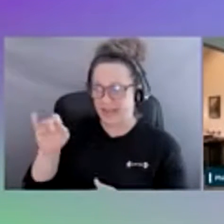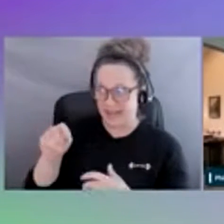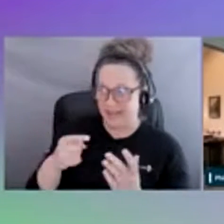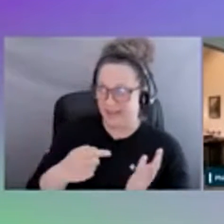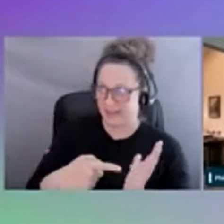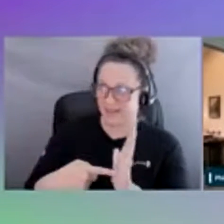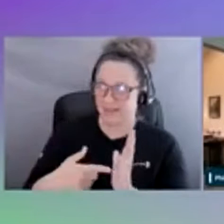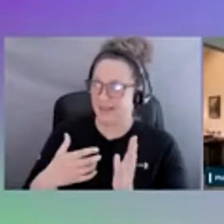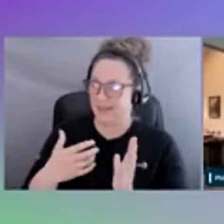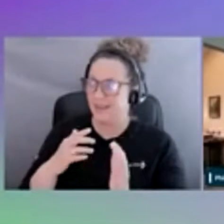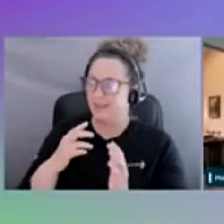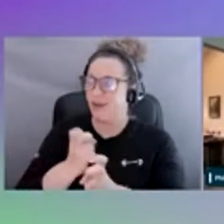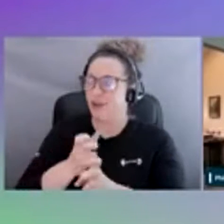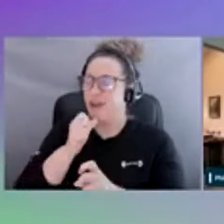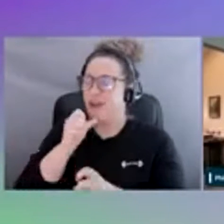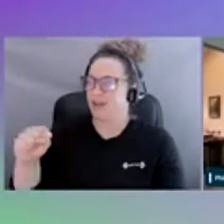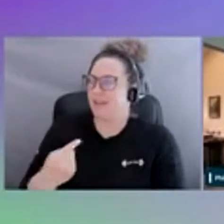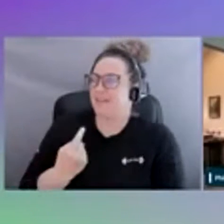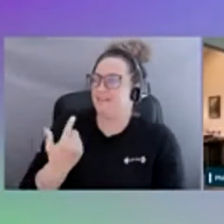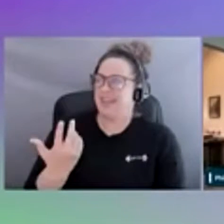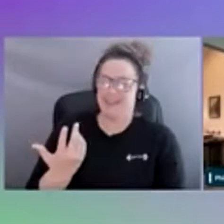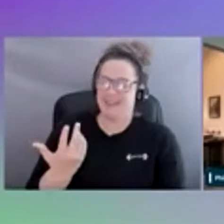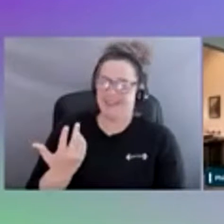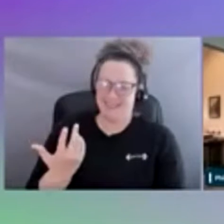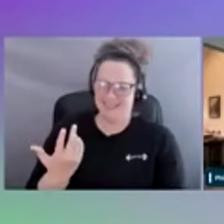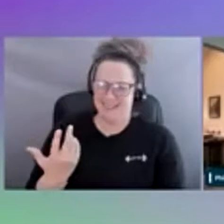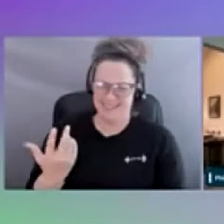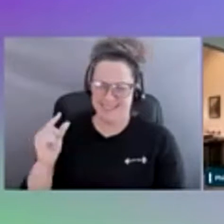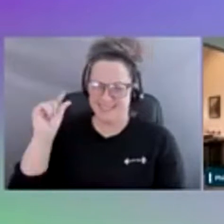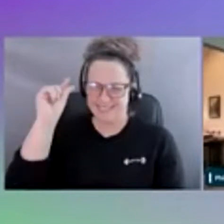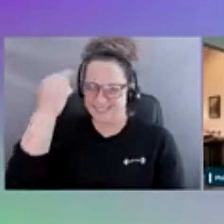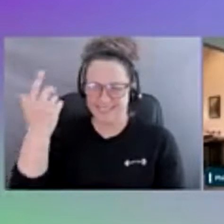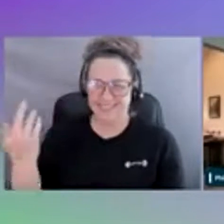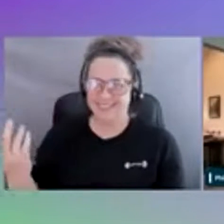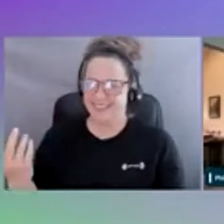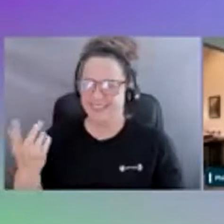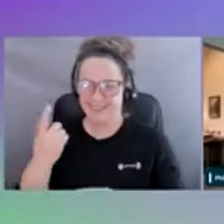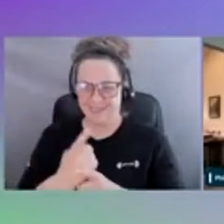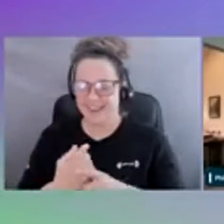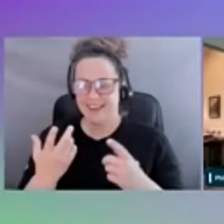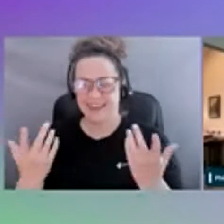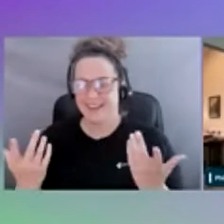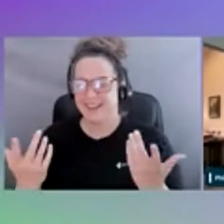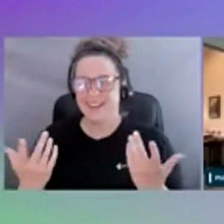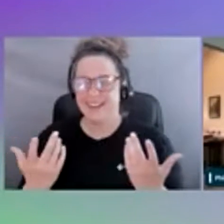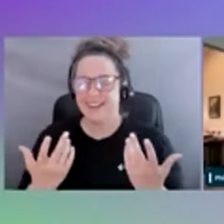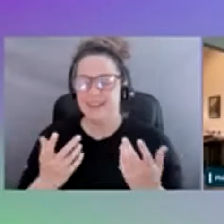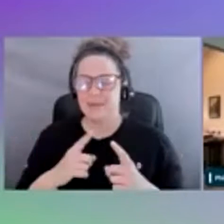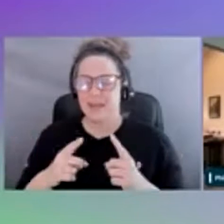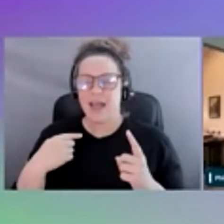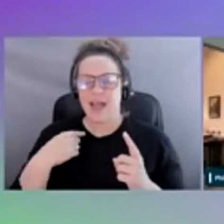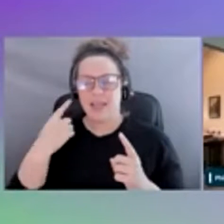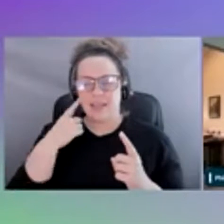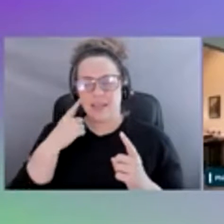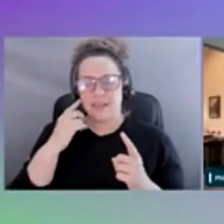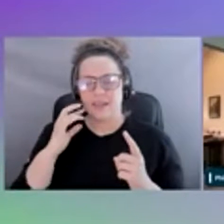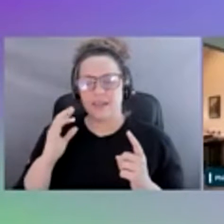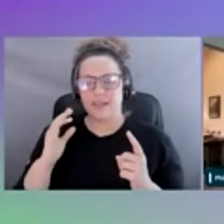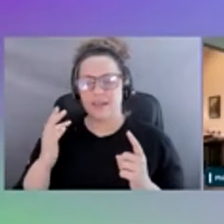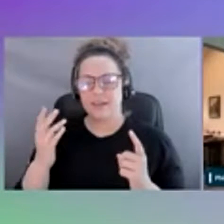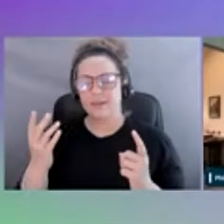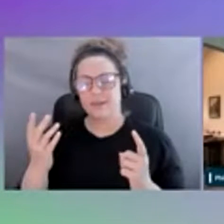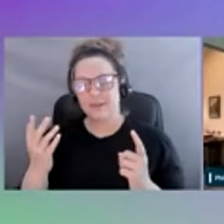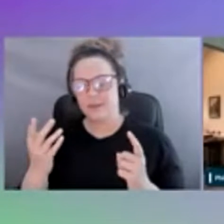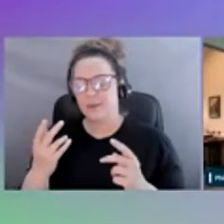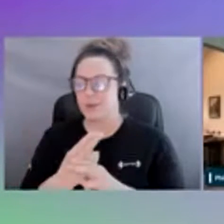not to get offended when you've been in the accessibility space. But I think with